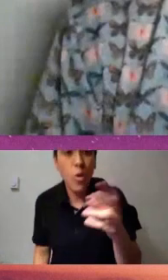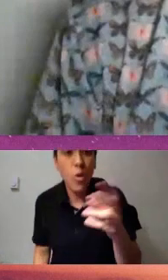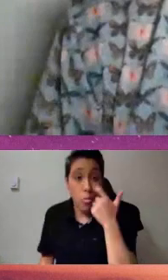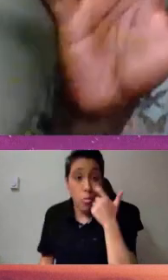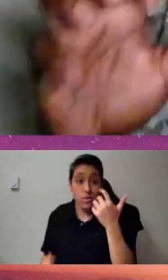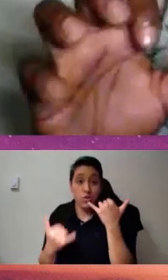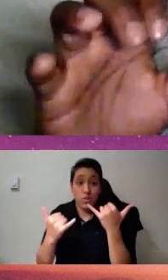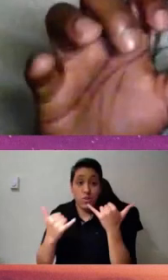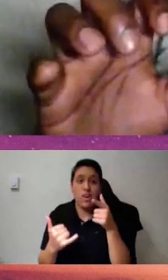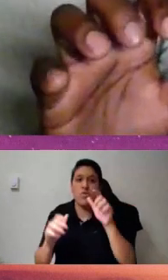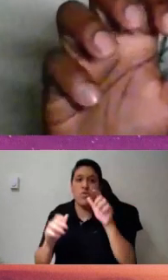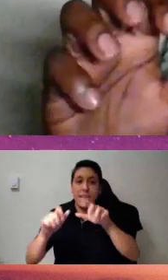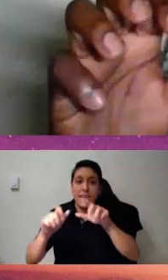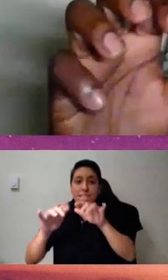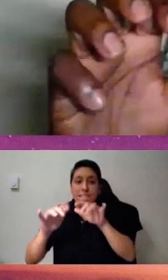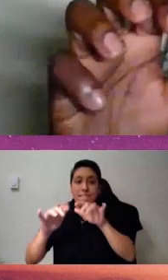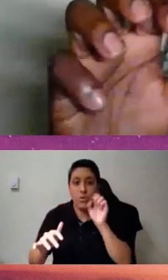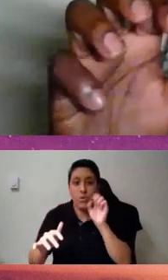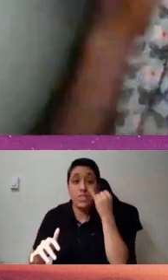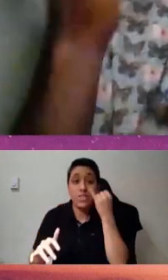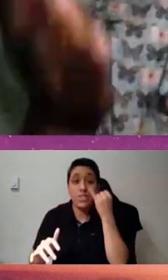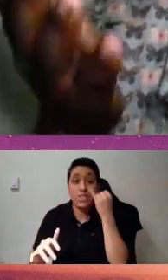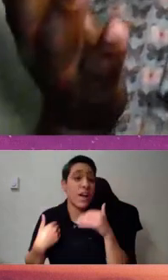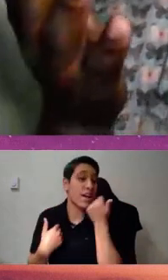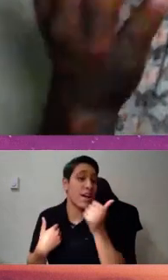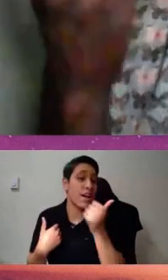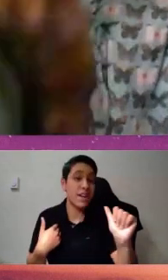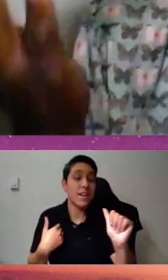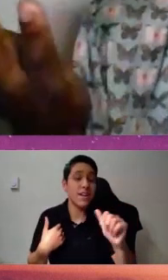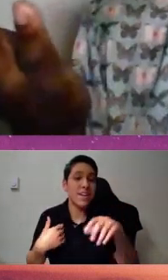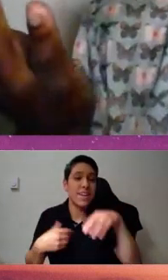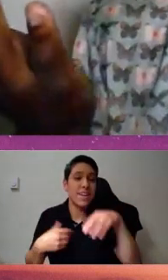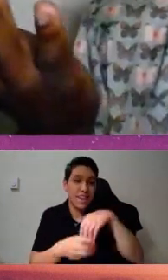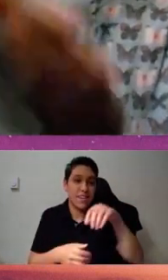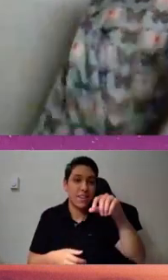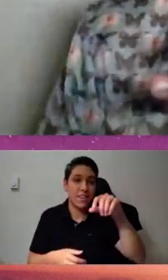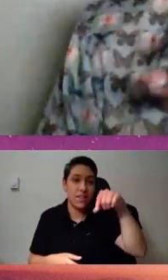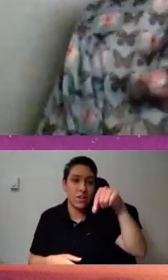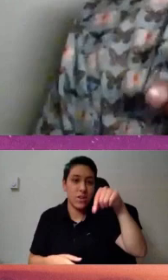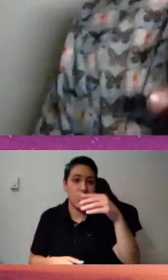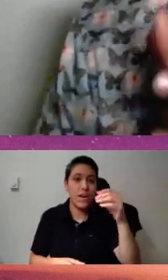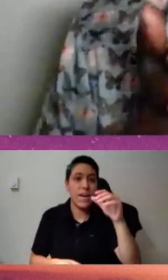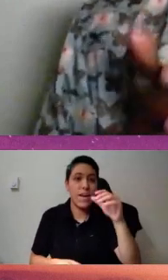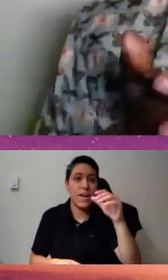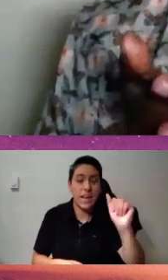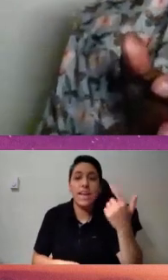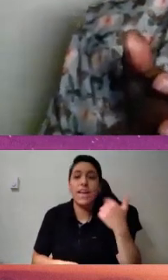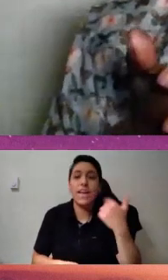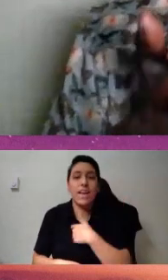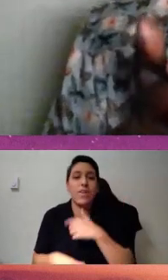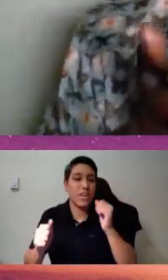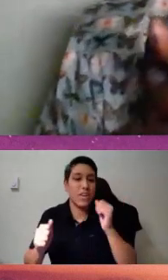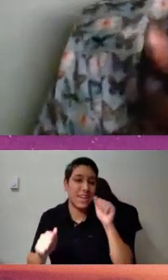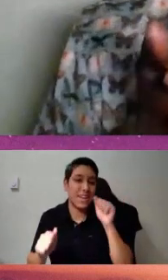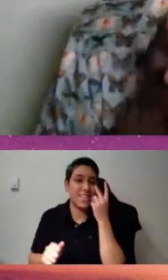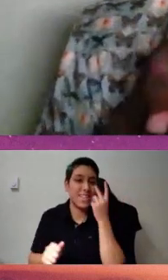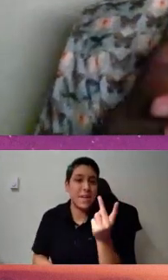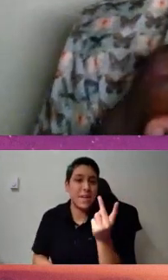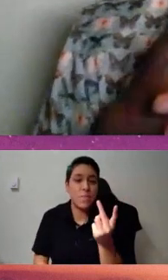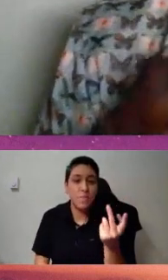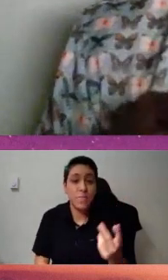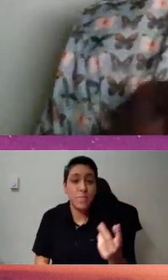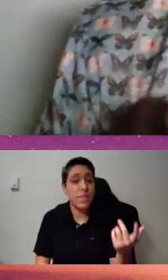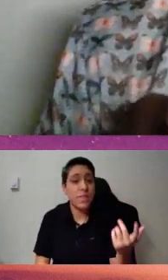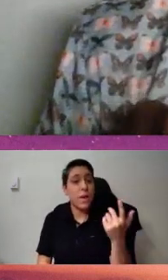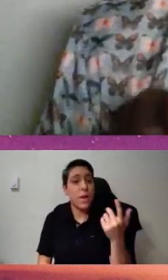can go ahead and type those questions into the Q&A and they'll pop up here and we'll be able to see them. In the meantime, I wanted to ask